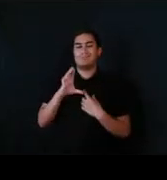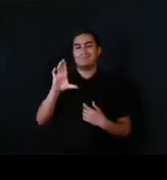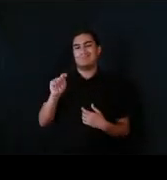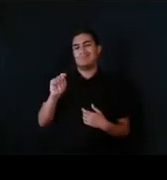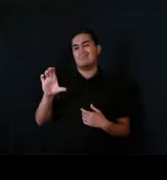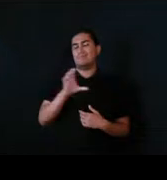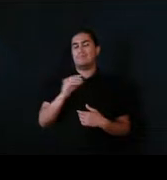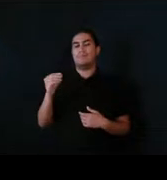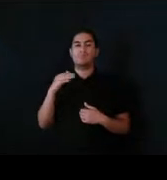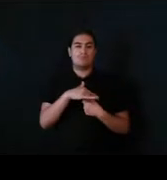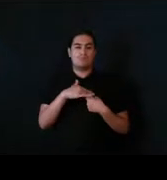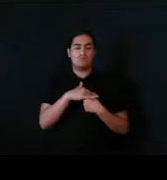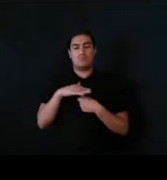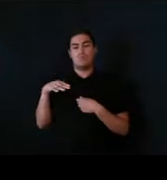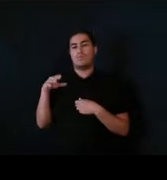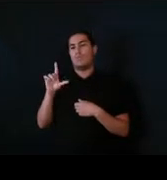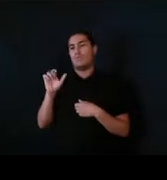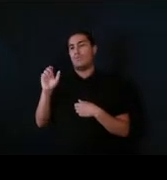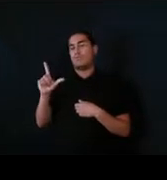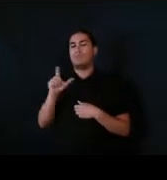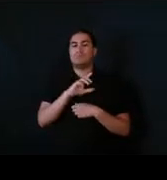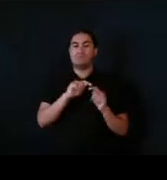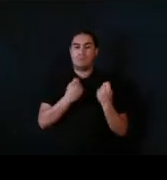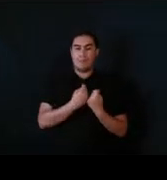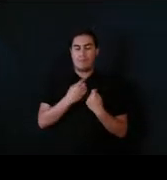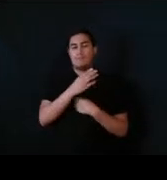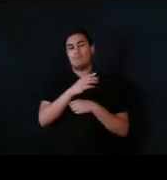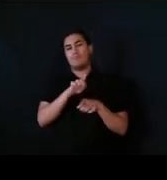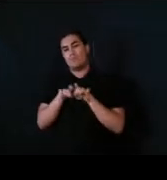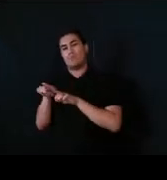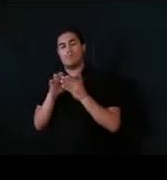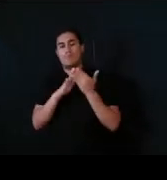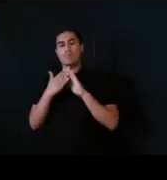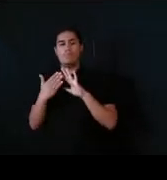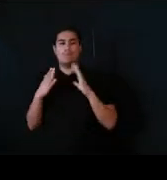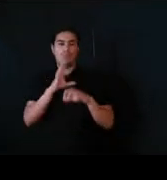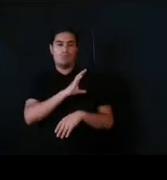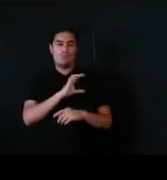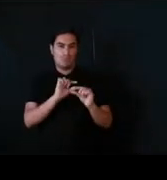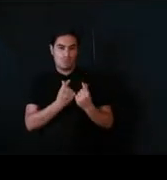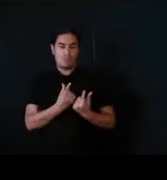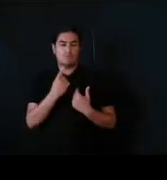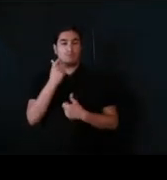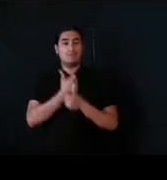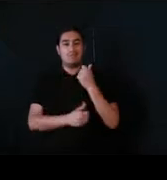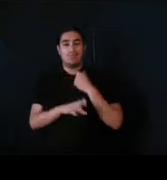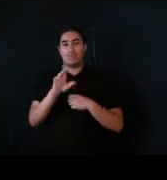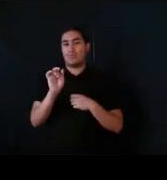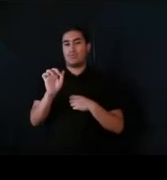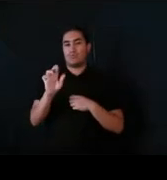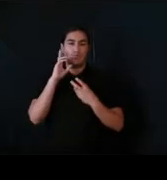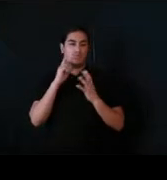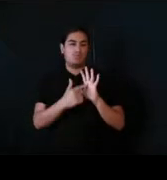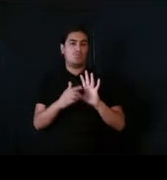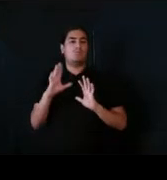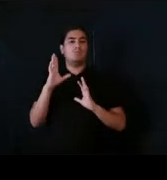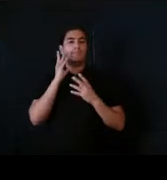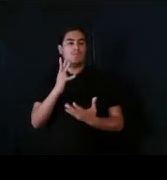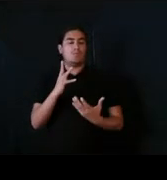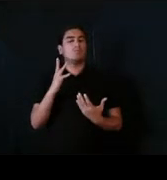regional local agencies tribal nations as well as community groups the needs for each corridor reflected the input from these